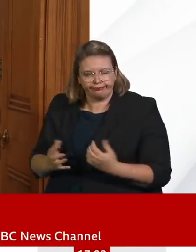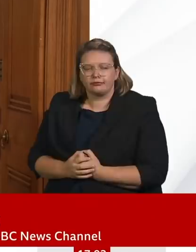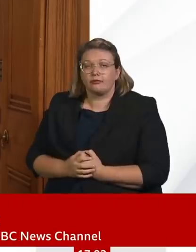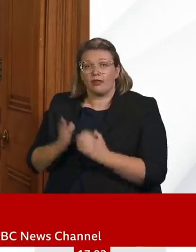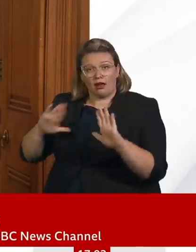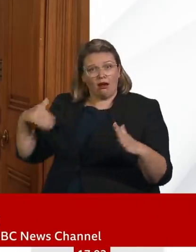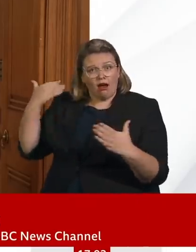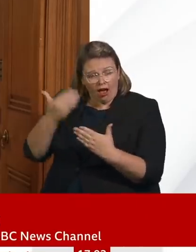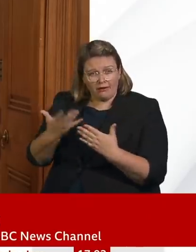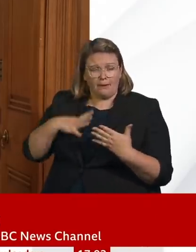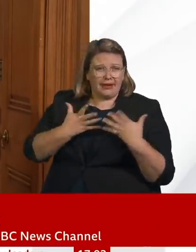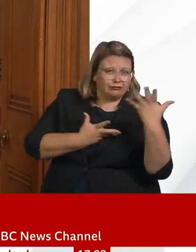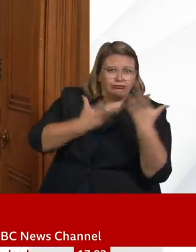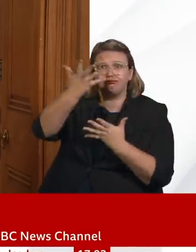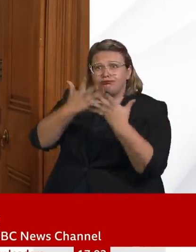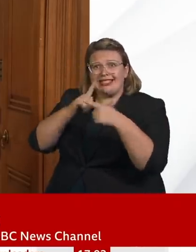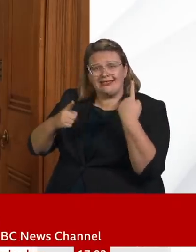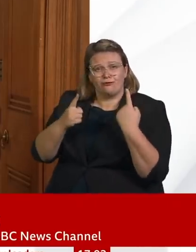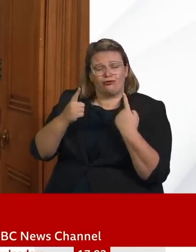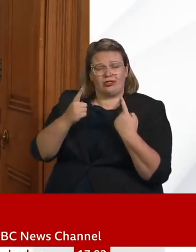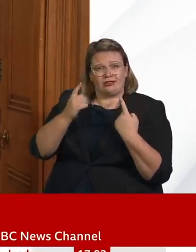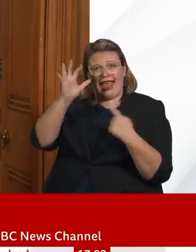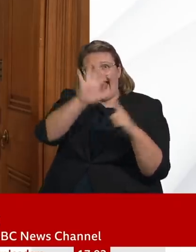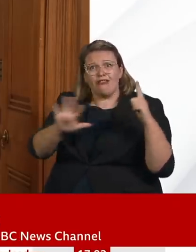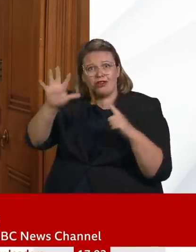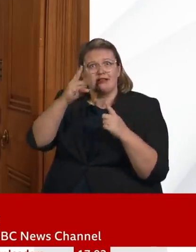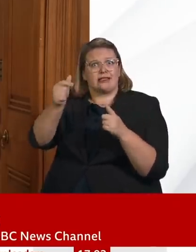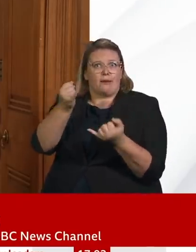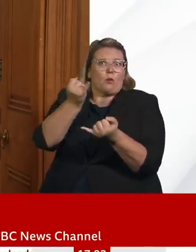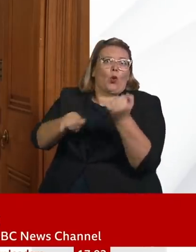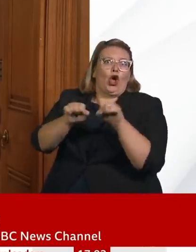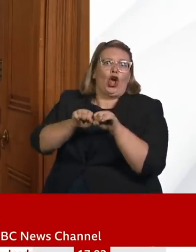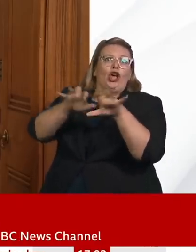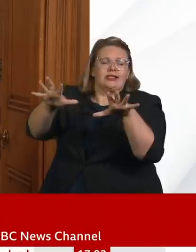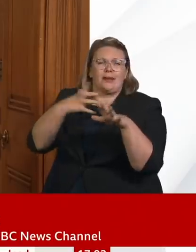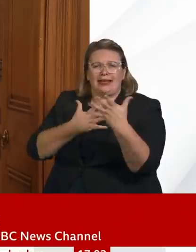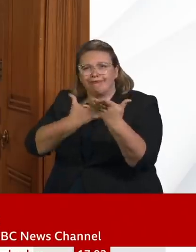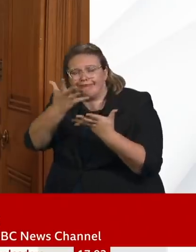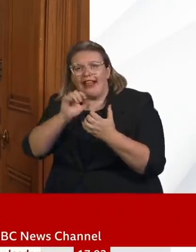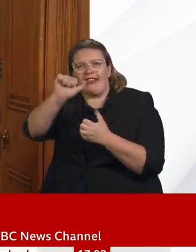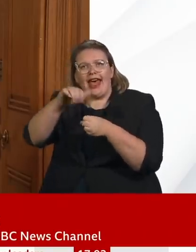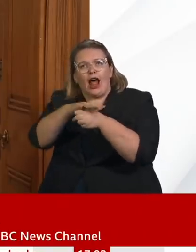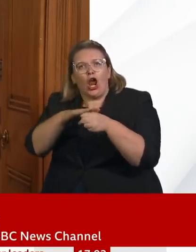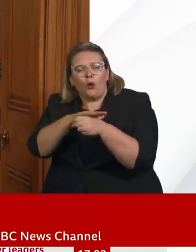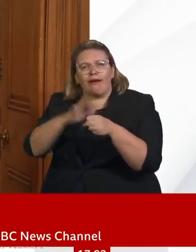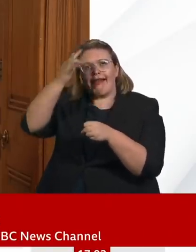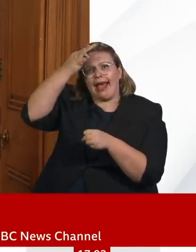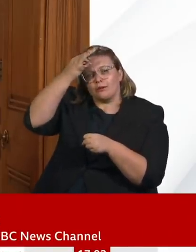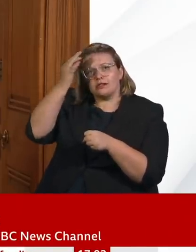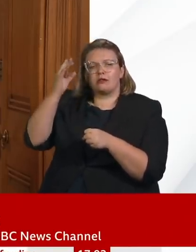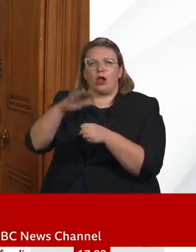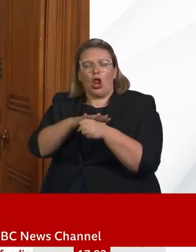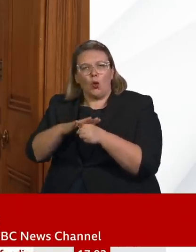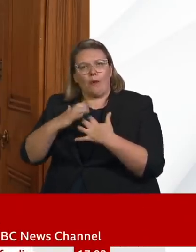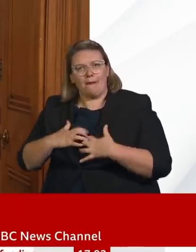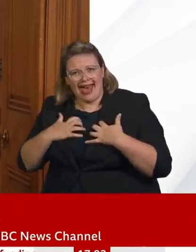with local leaders in those parts of the country which are currently bearing the brunt of the second wave of this epidemic. And before I update you on